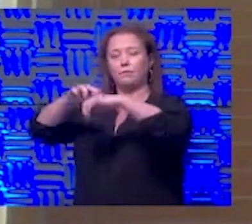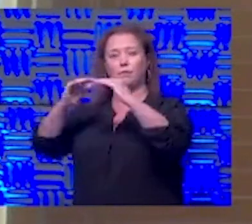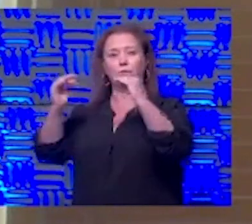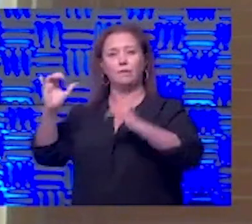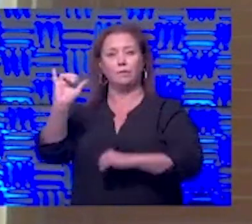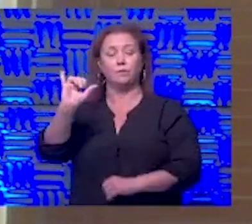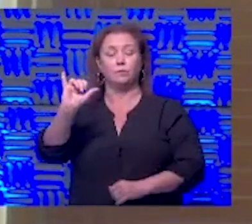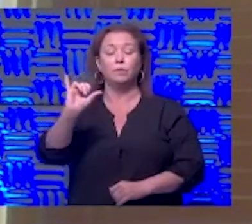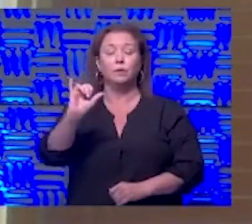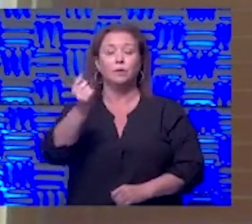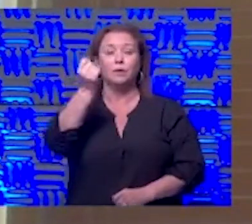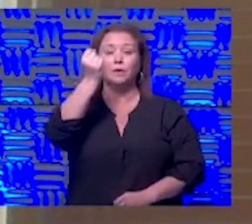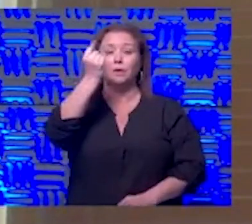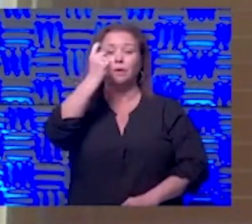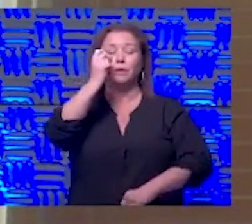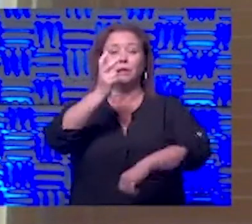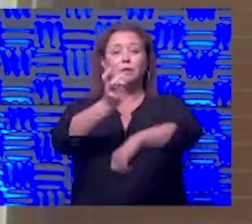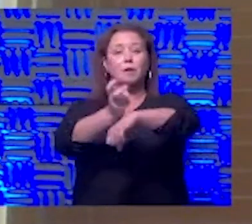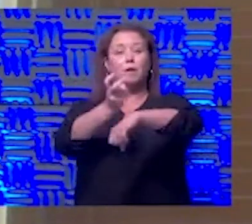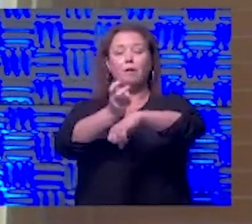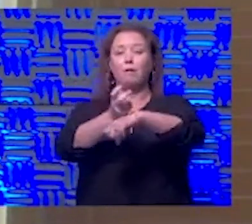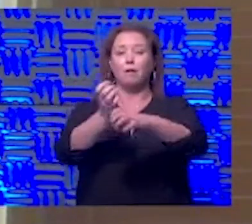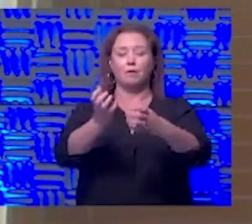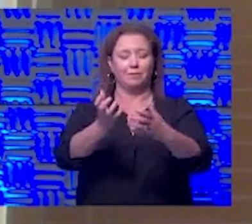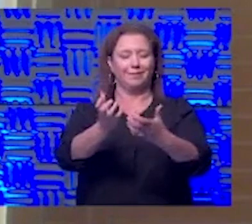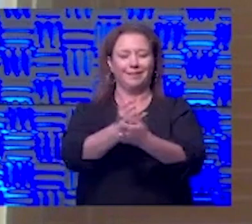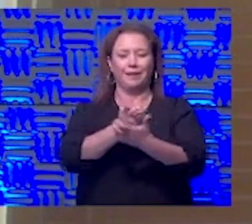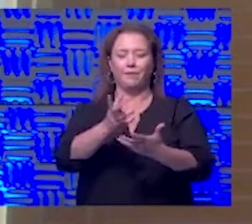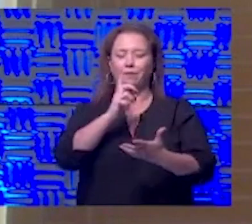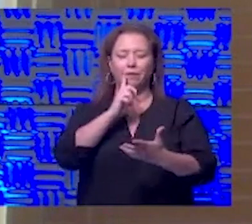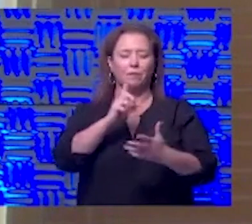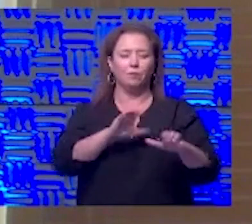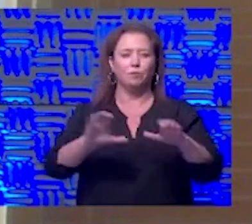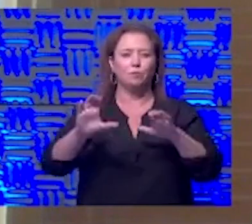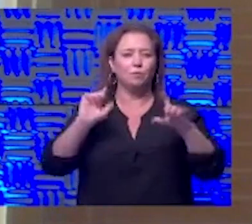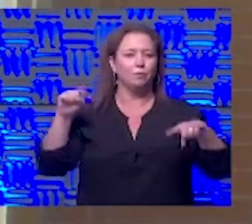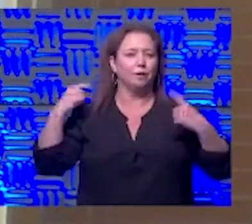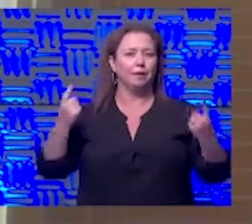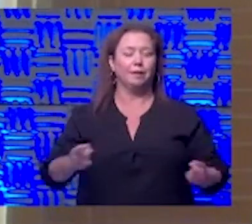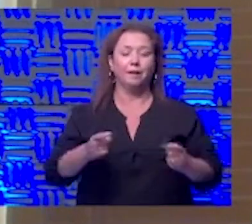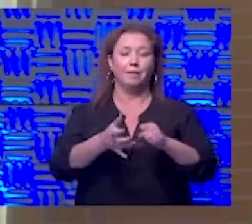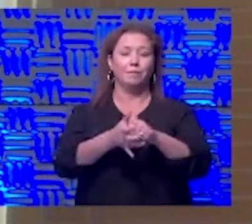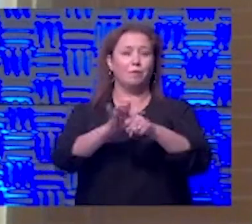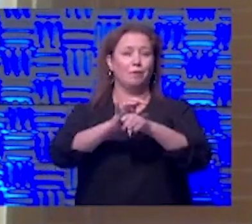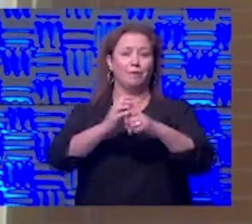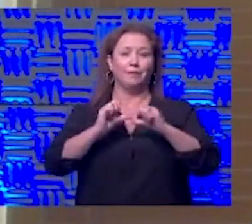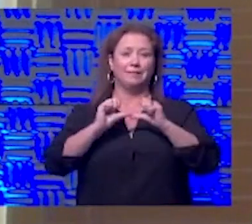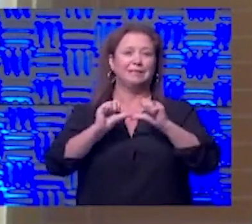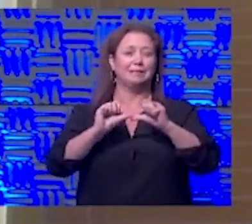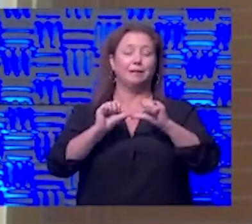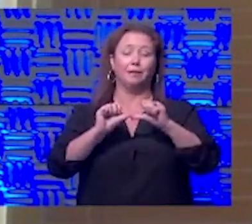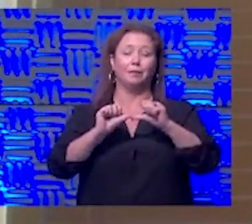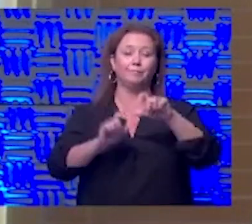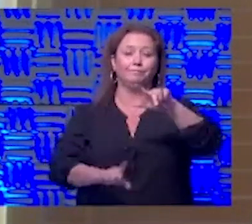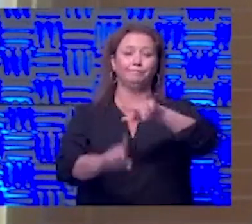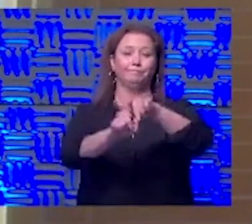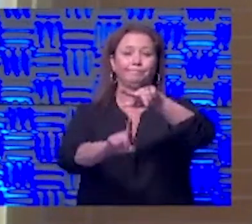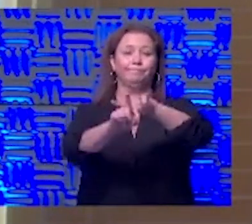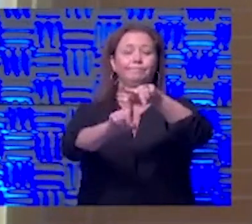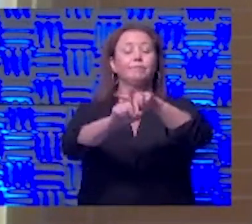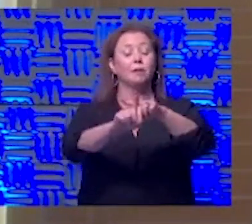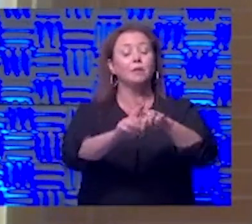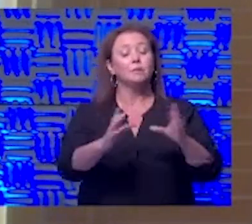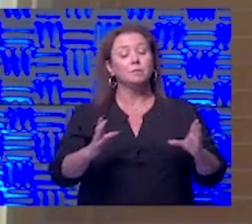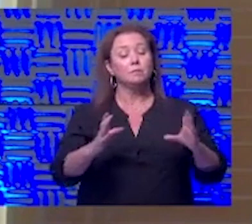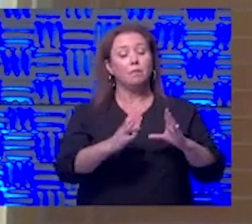It's hard because despite all of those efforts, the virus is still getting in. There are still certainly